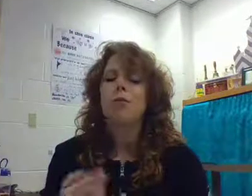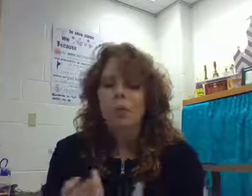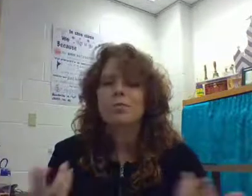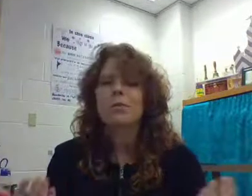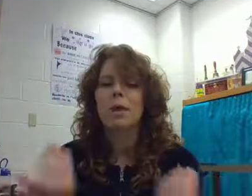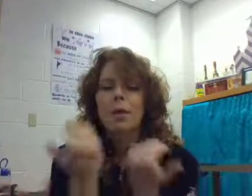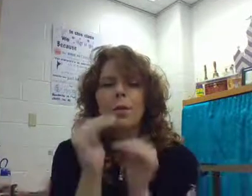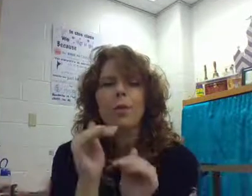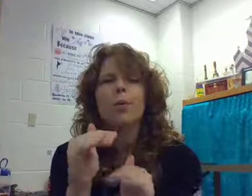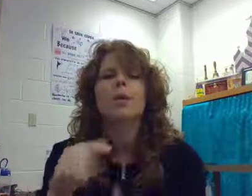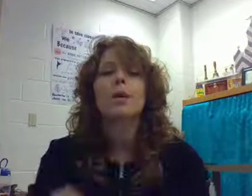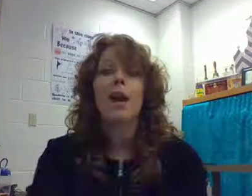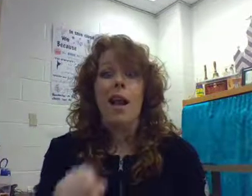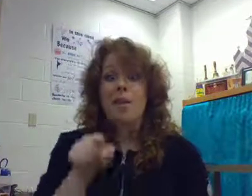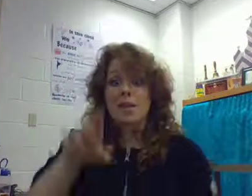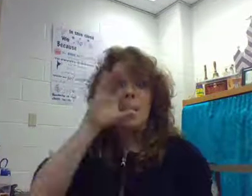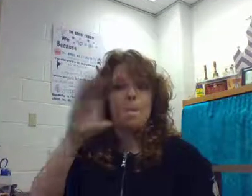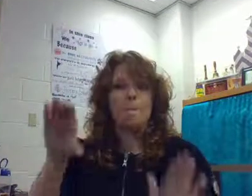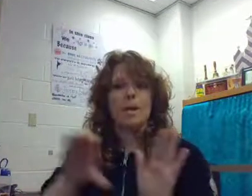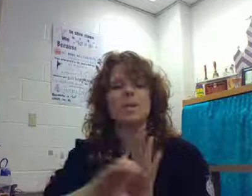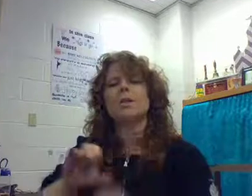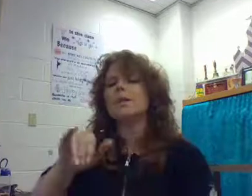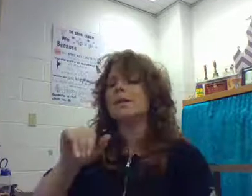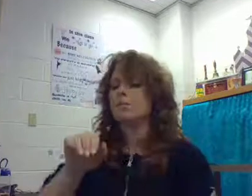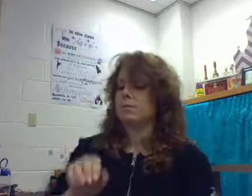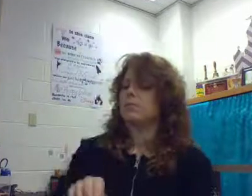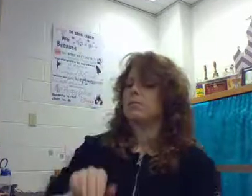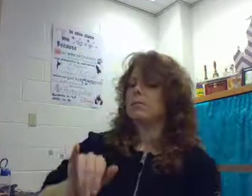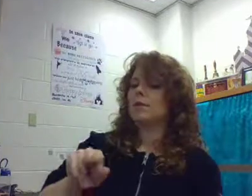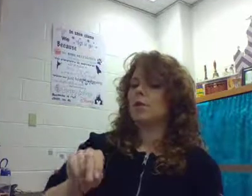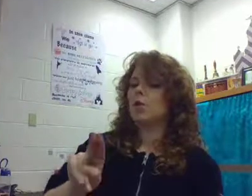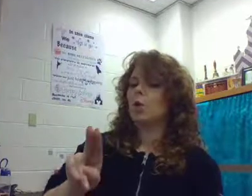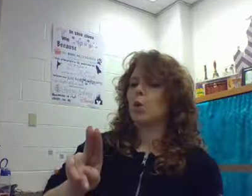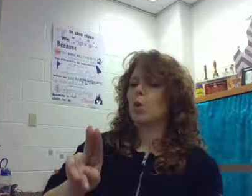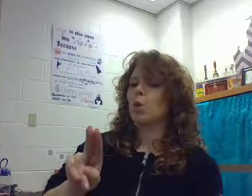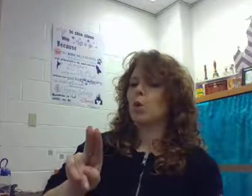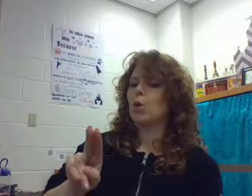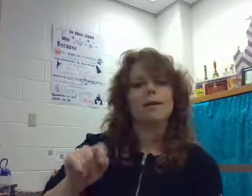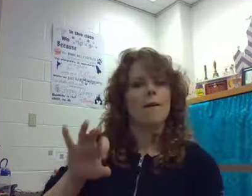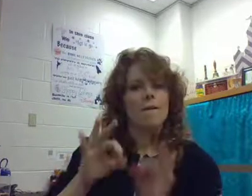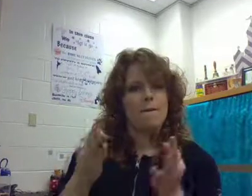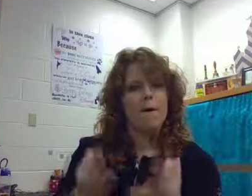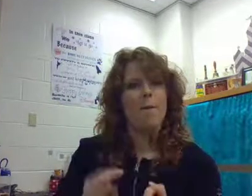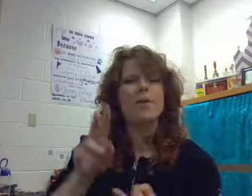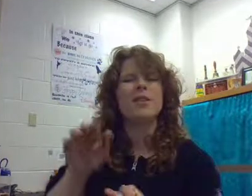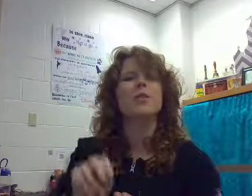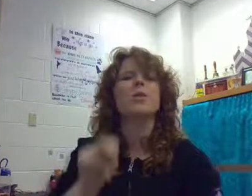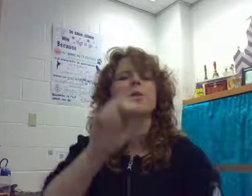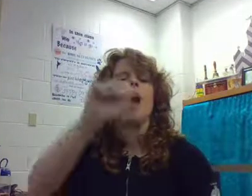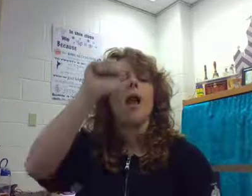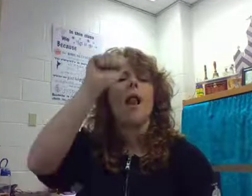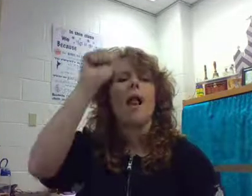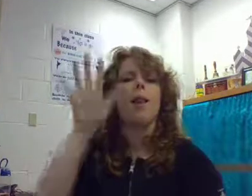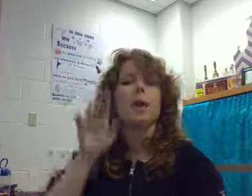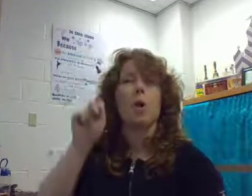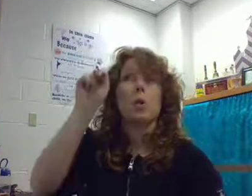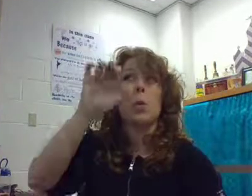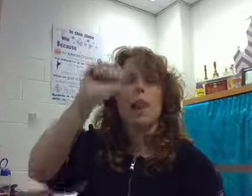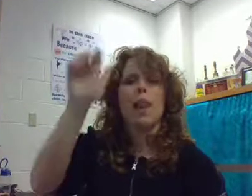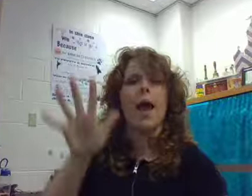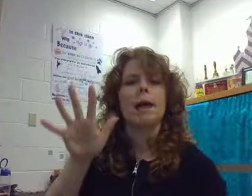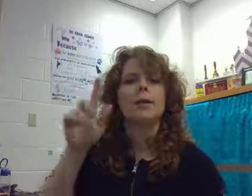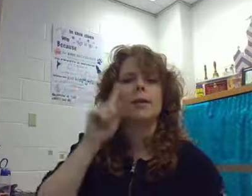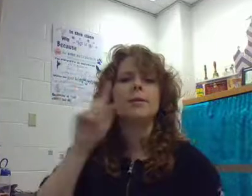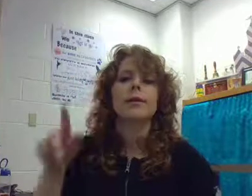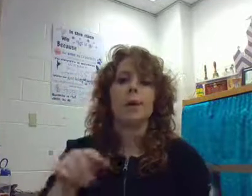This is an image of an Inuit family. They sit in front of a camp at Plova Bay near northern Alaska. Inflated sealskins